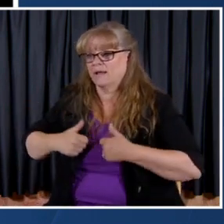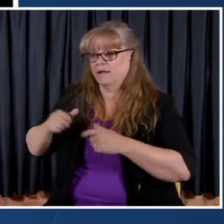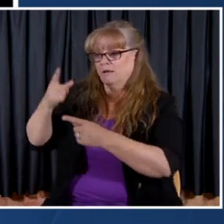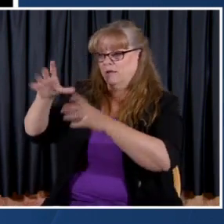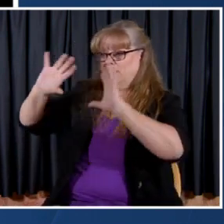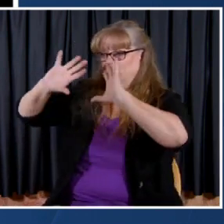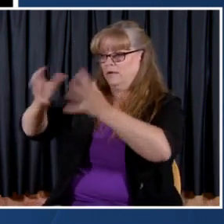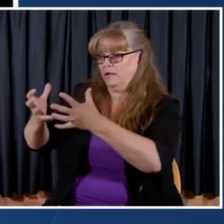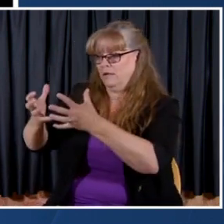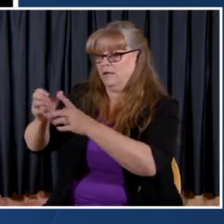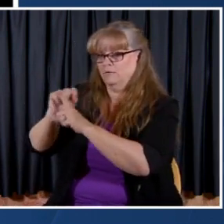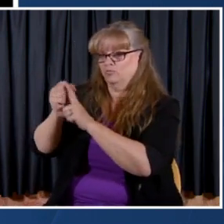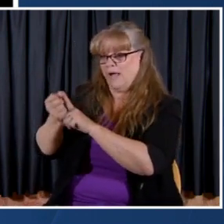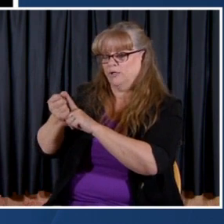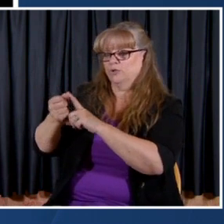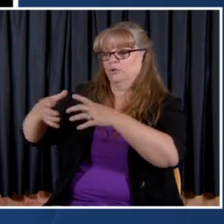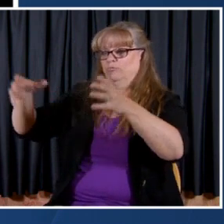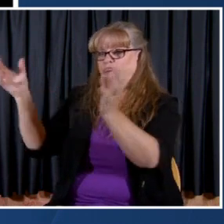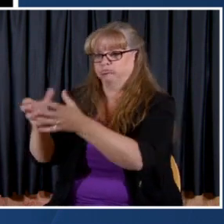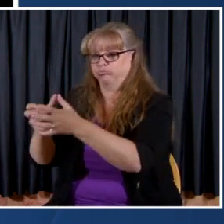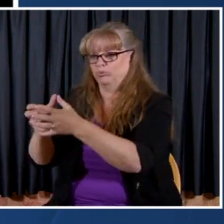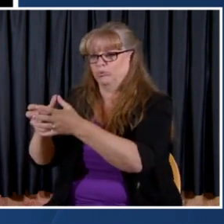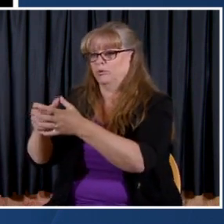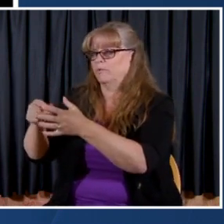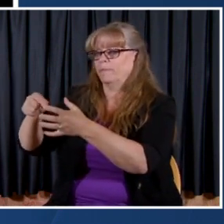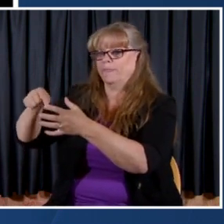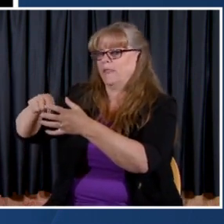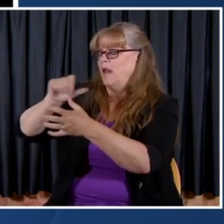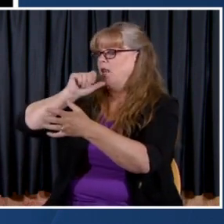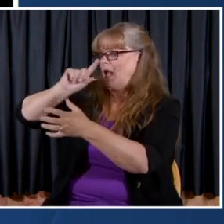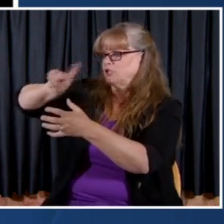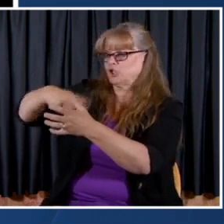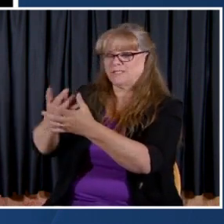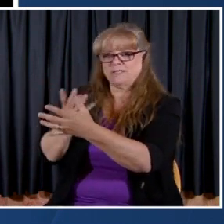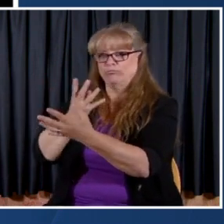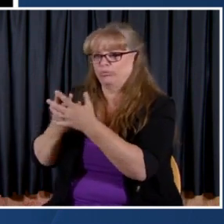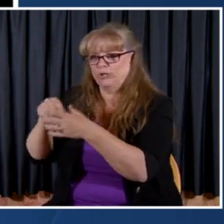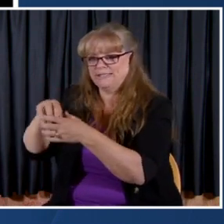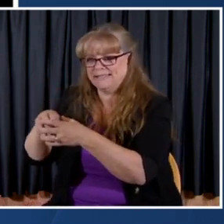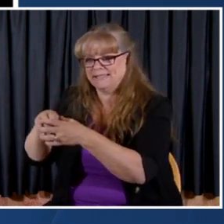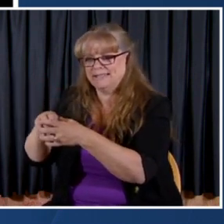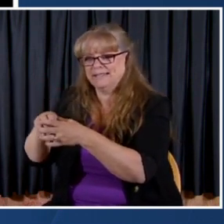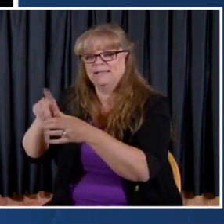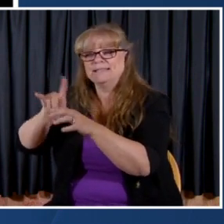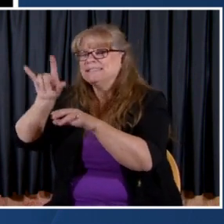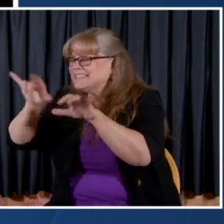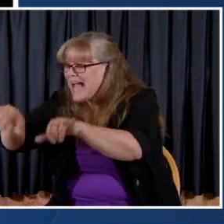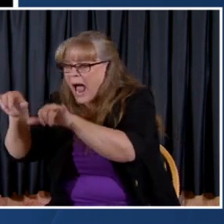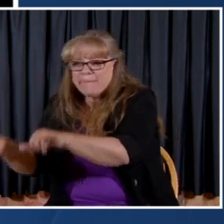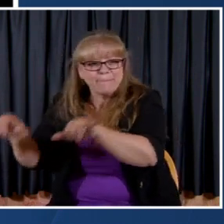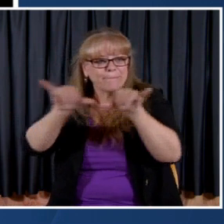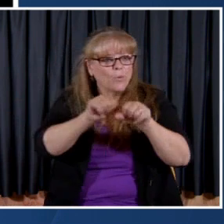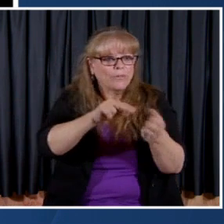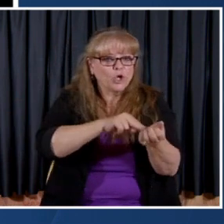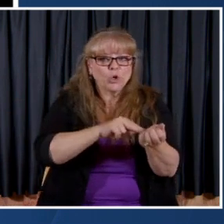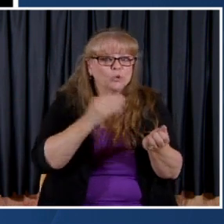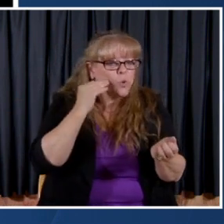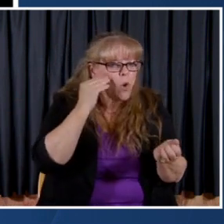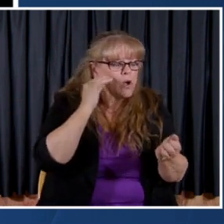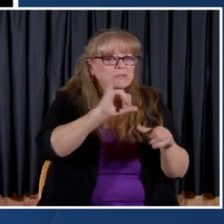college dormitories, senior centers, any place where you have a lot of people living together, dining together, needs additional protection,